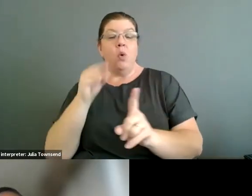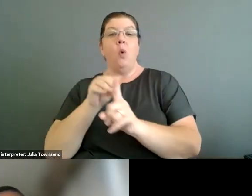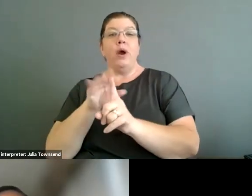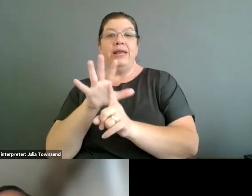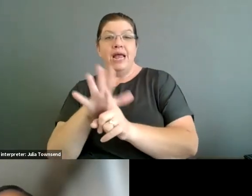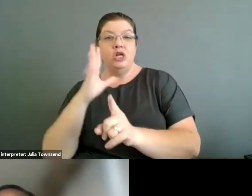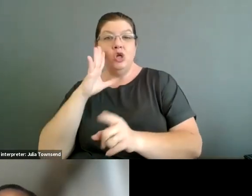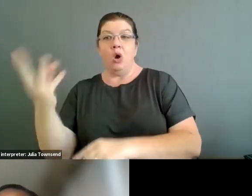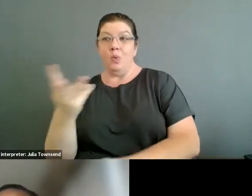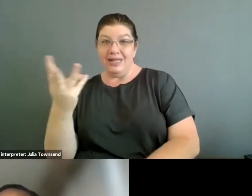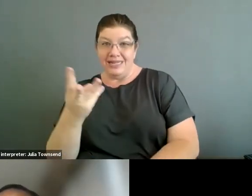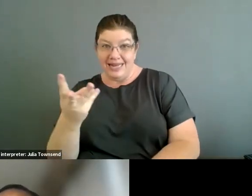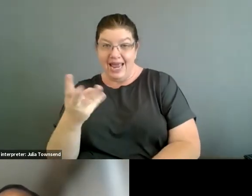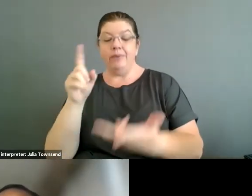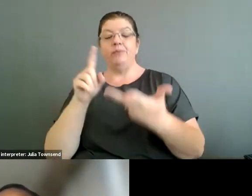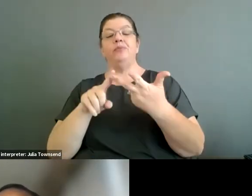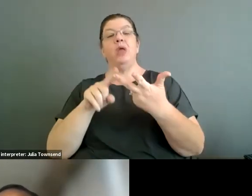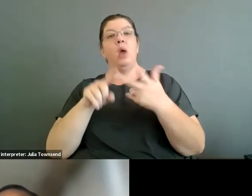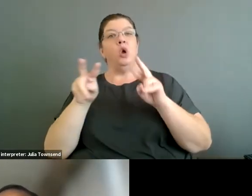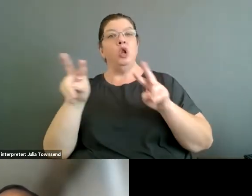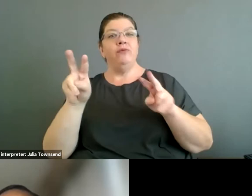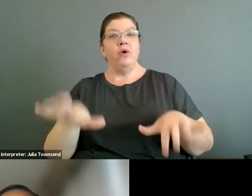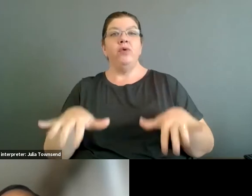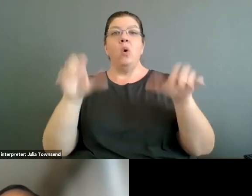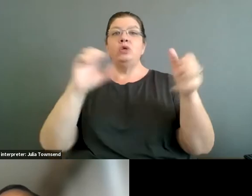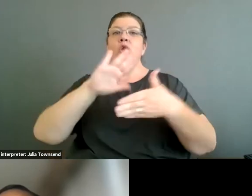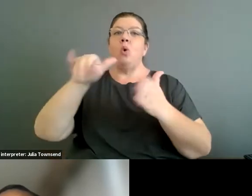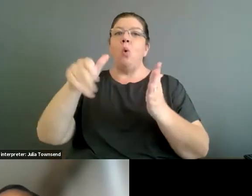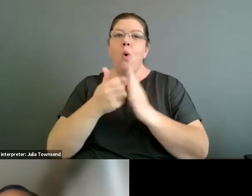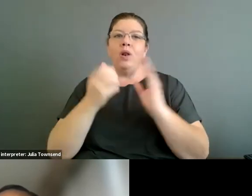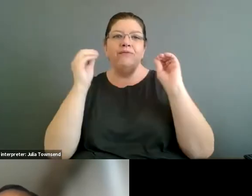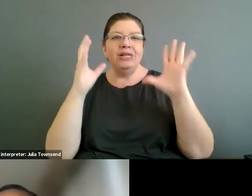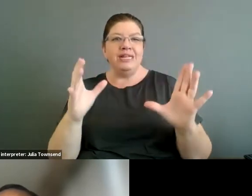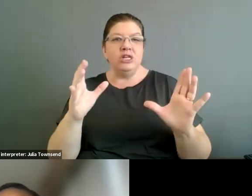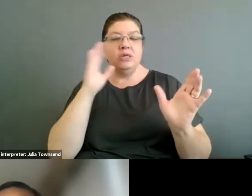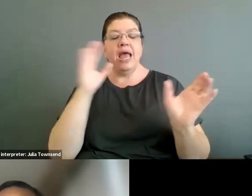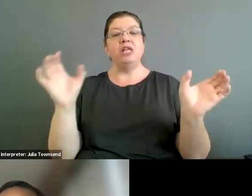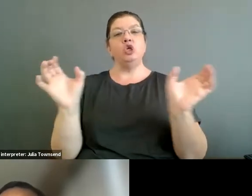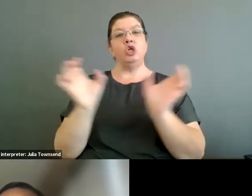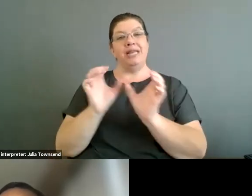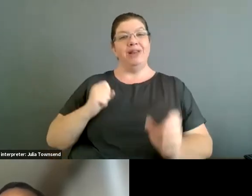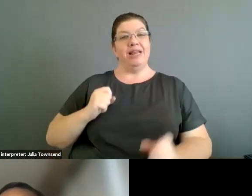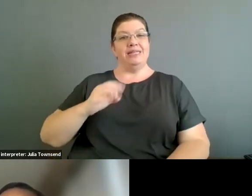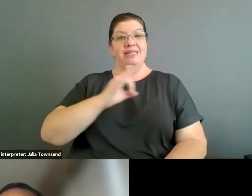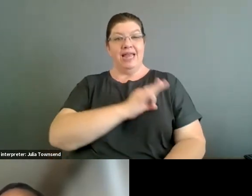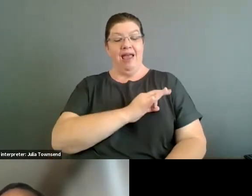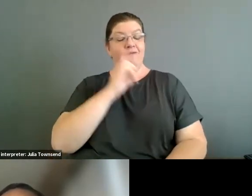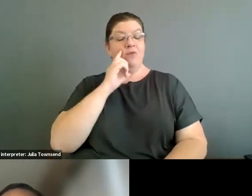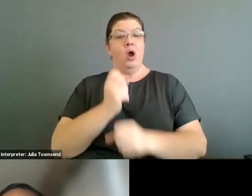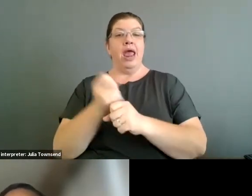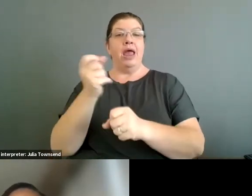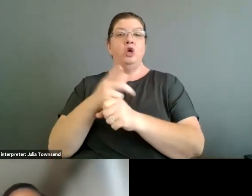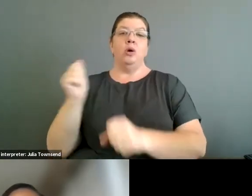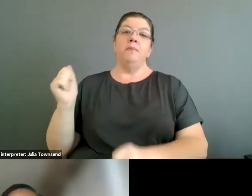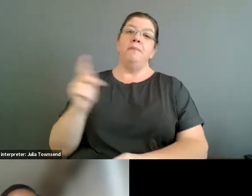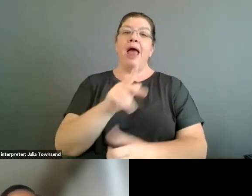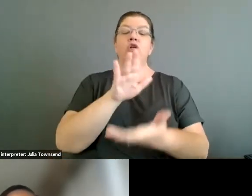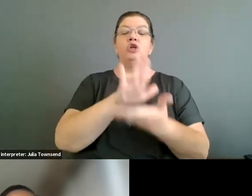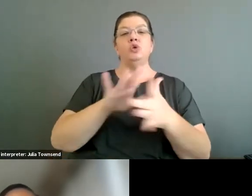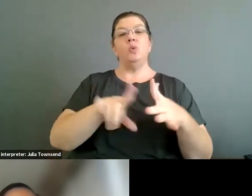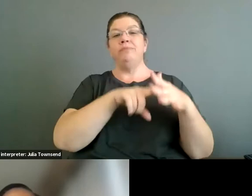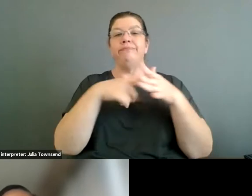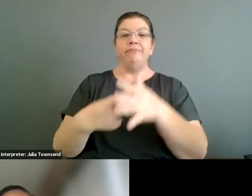Wednesday, and we're looking forward to hosting all of our teachers and certificated staff for our annual back-to-school kickoff